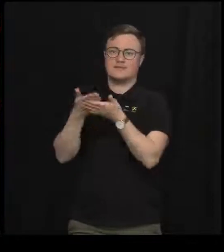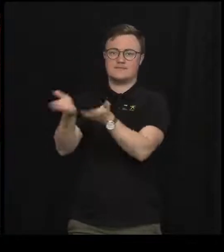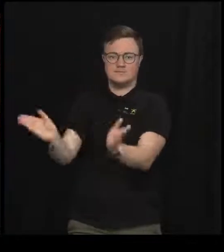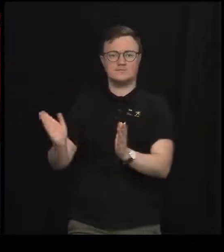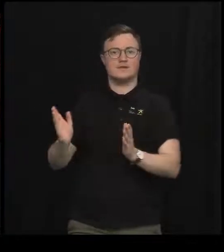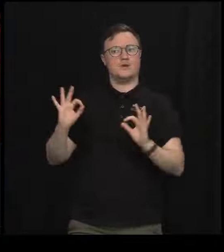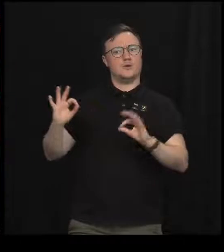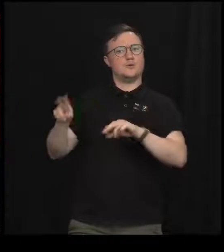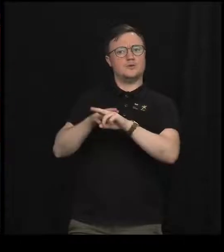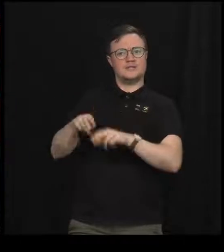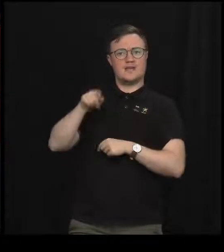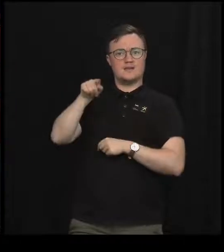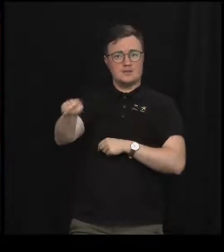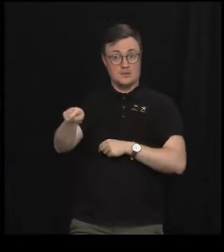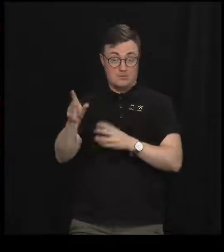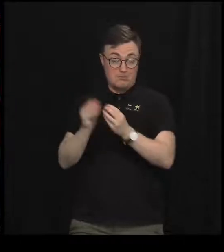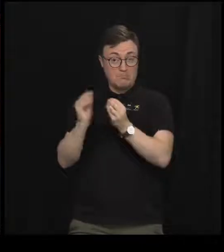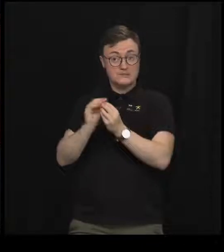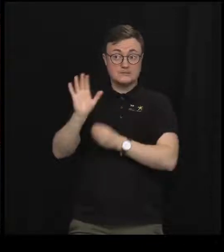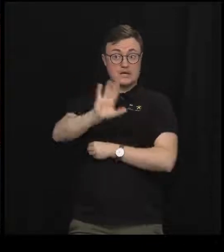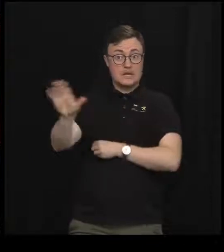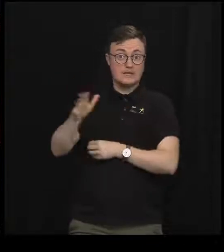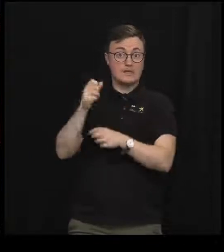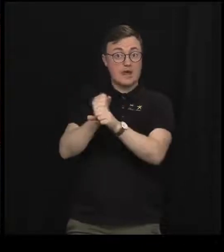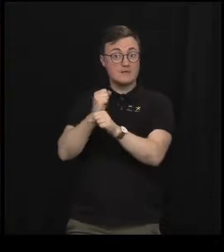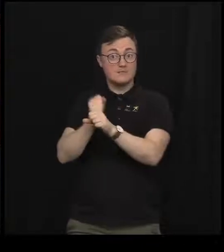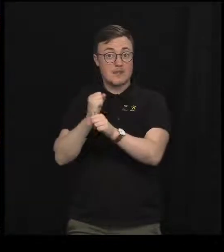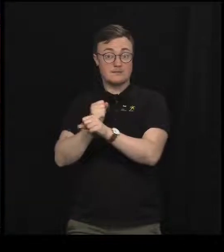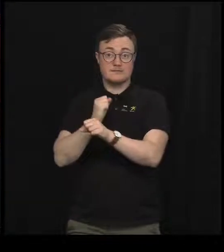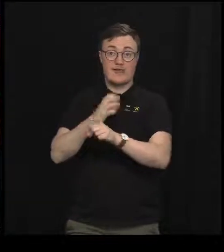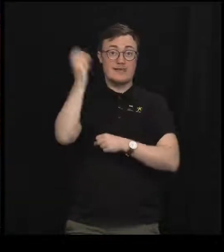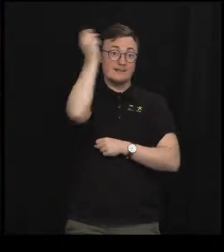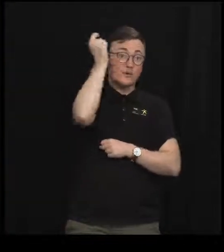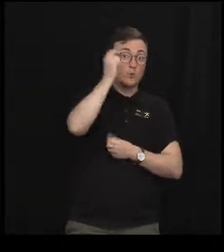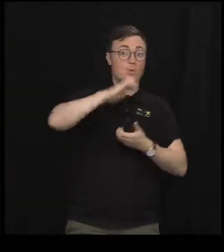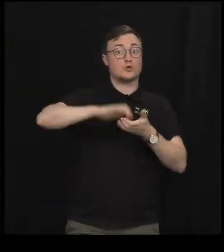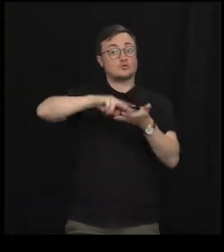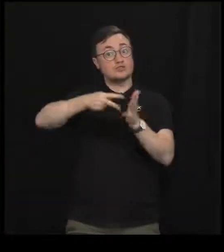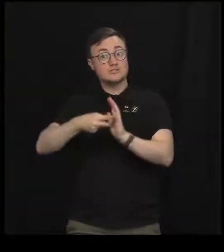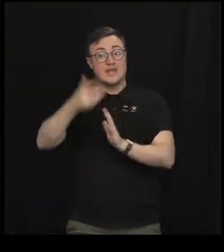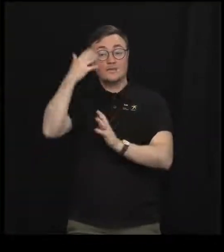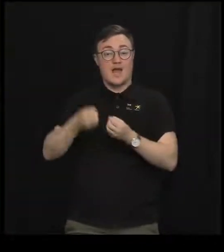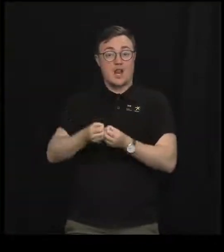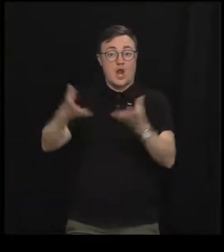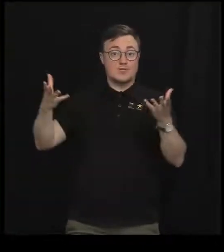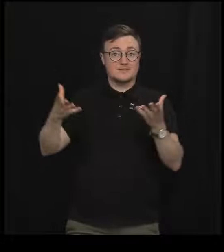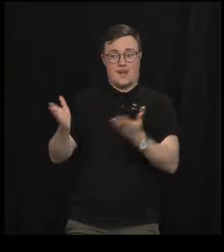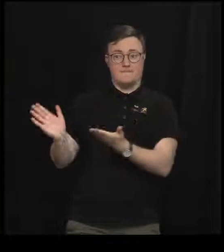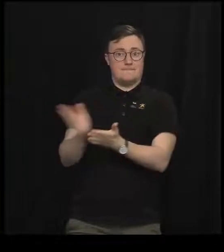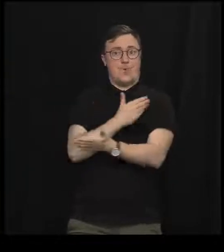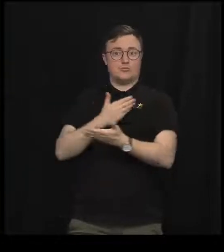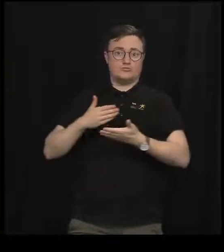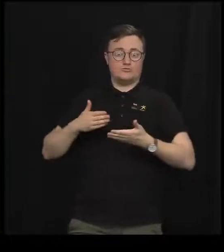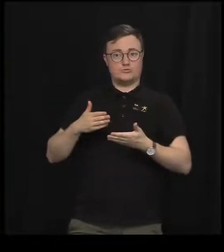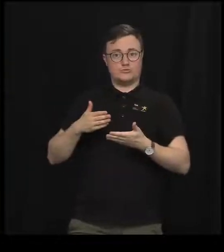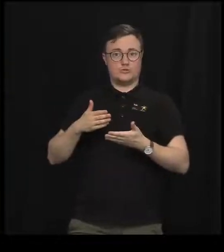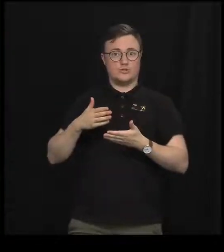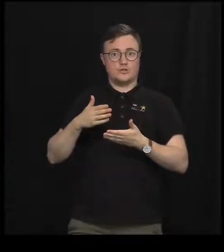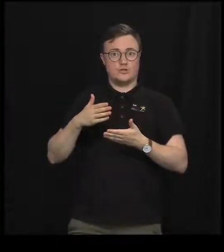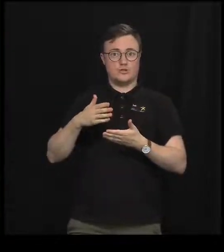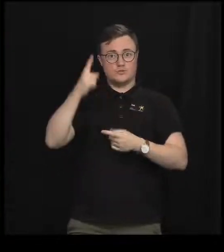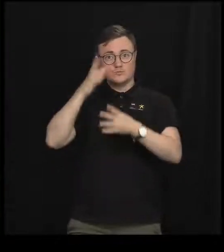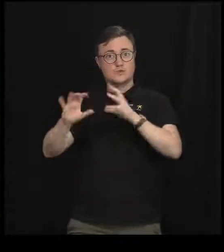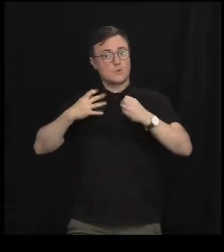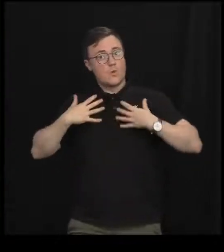the rights crisis to children? Can innovation and systems changes take us out of this? Yeah, totally. And I think we need to be a bit mindful of